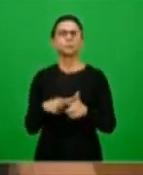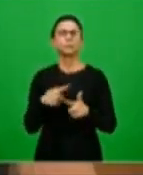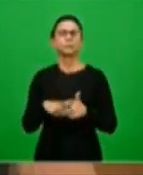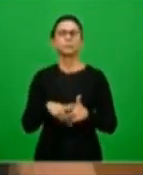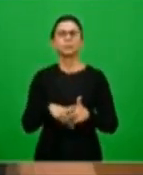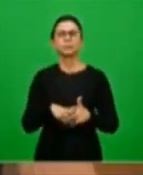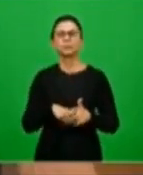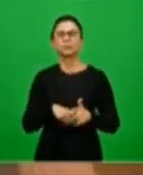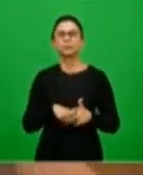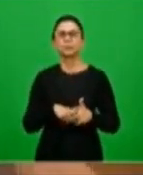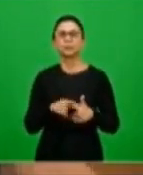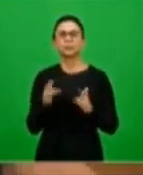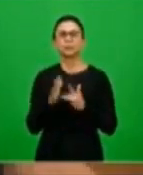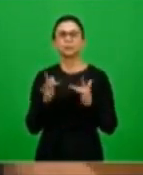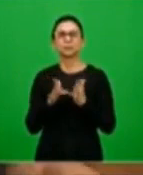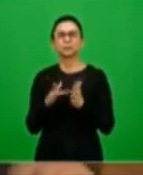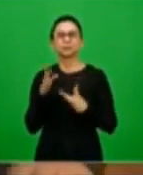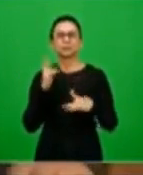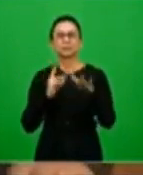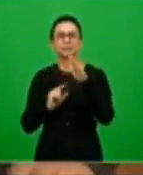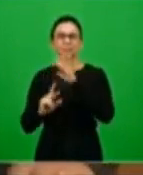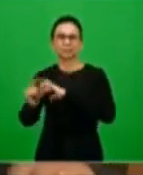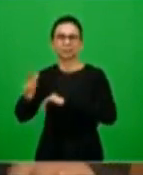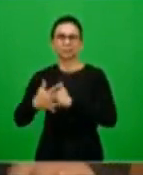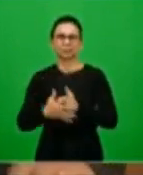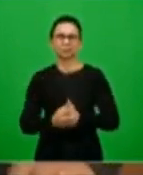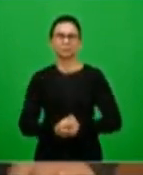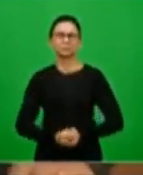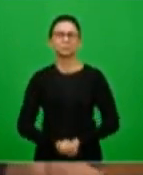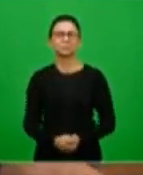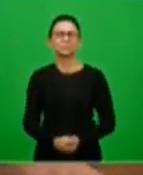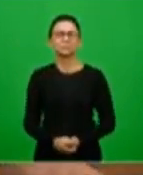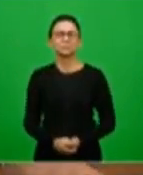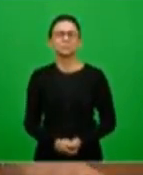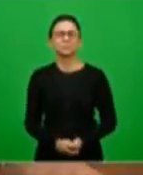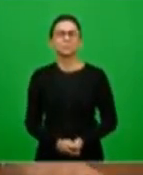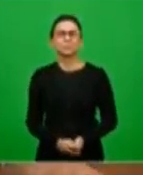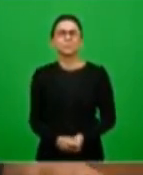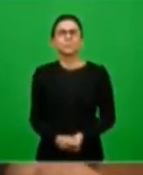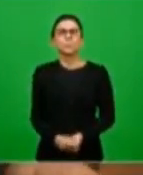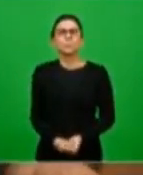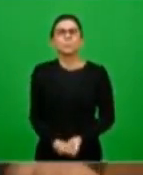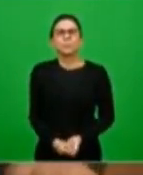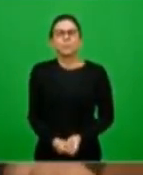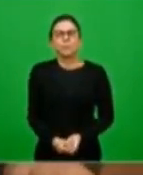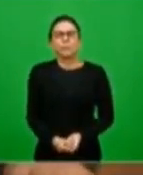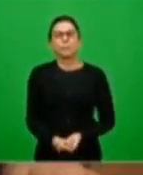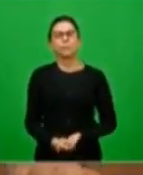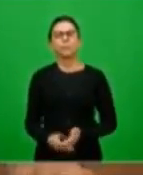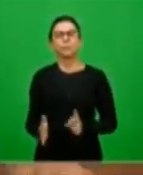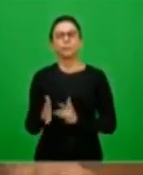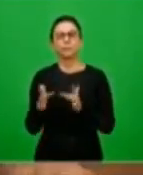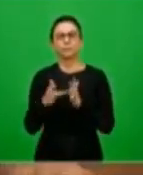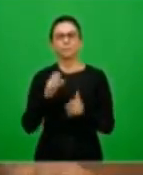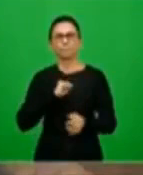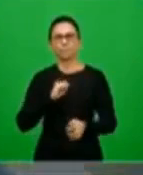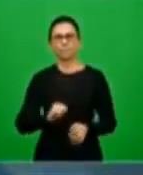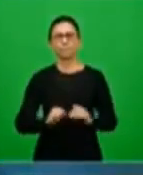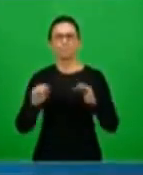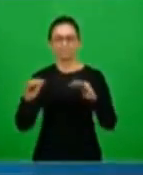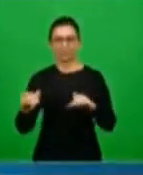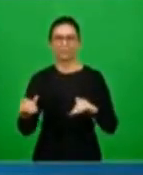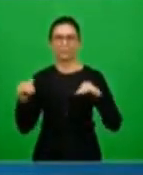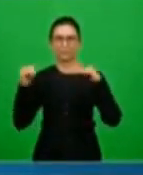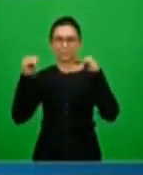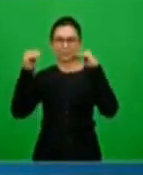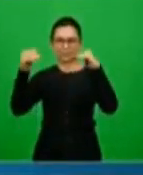he is our mediator, eternal mediator. So let's go to the next slide. Jesus, our high priest, and the word